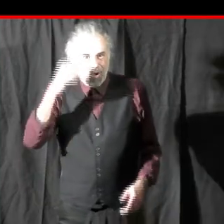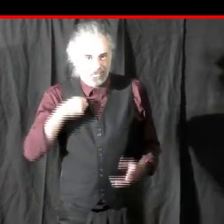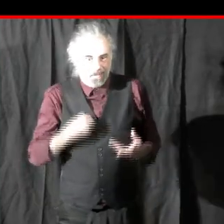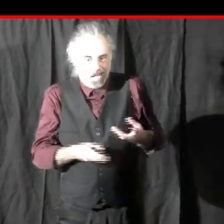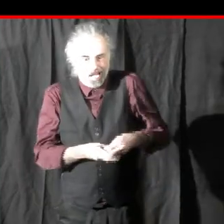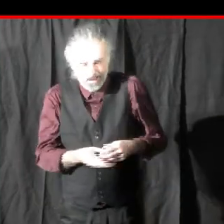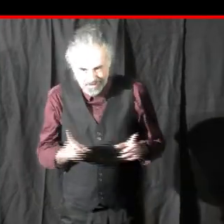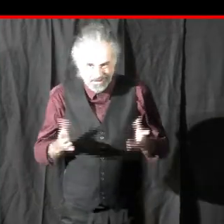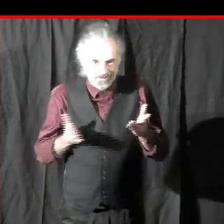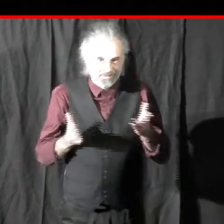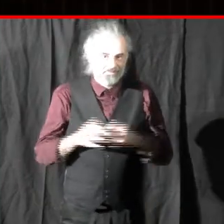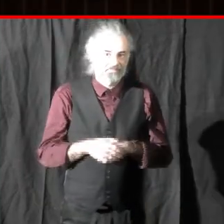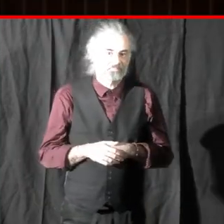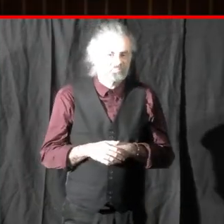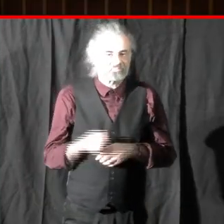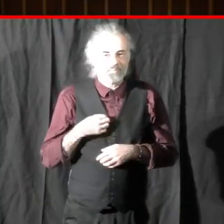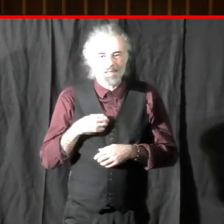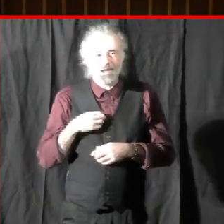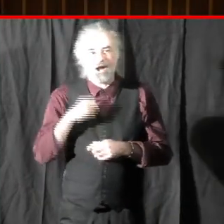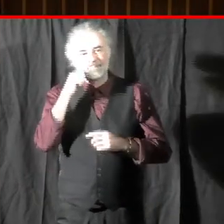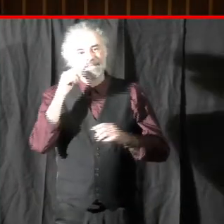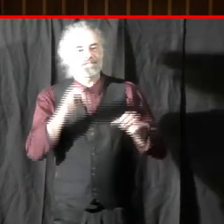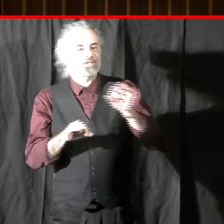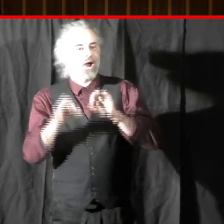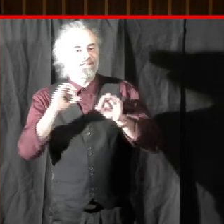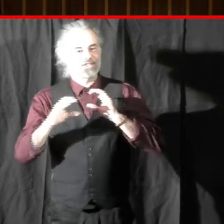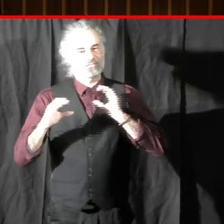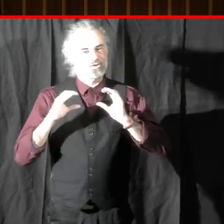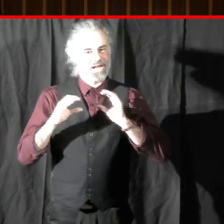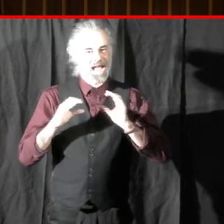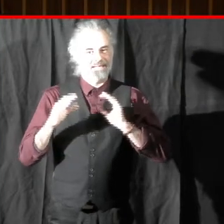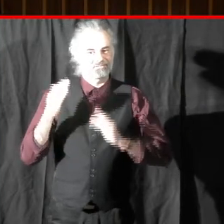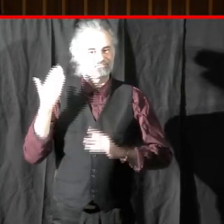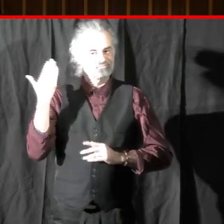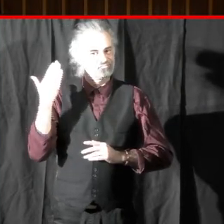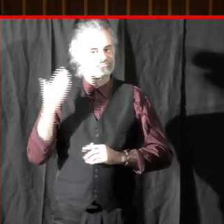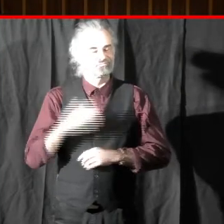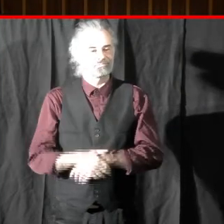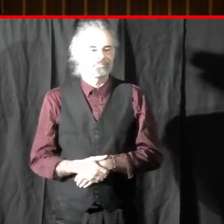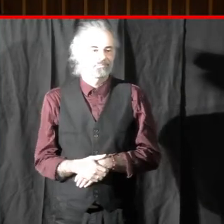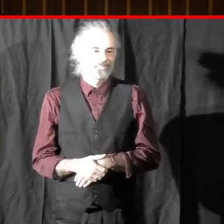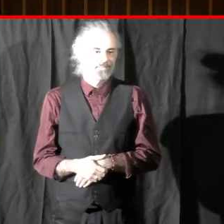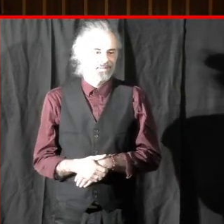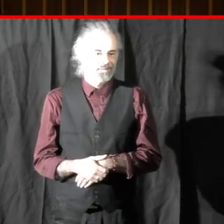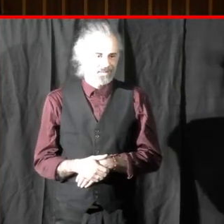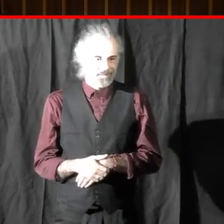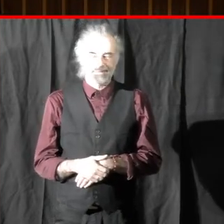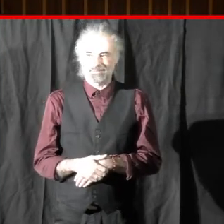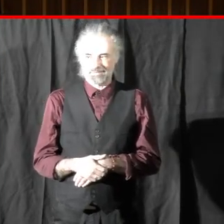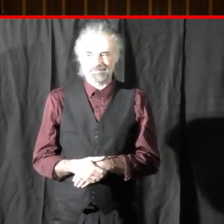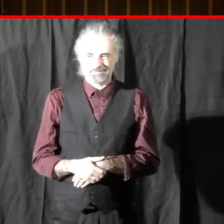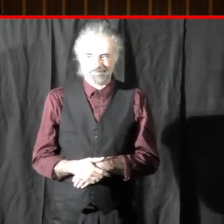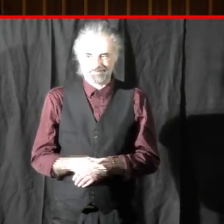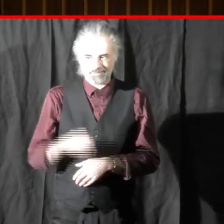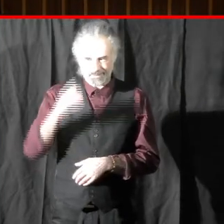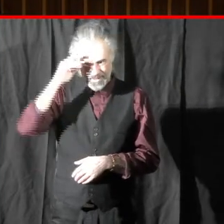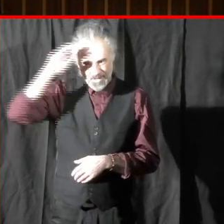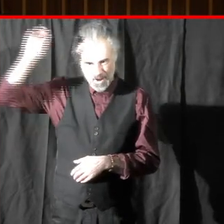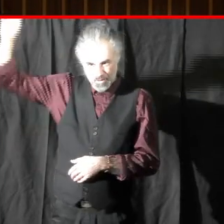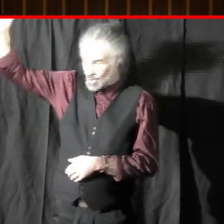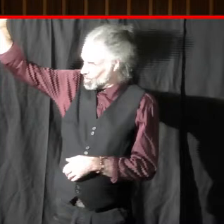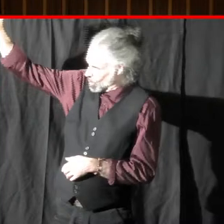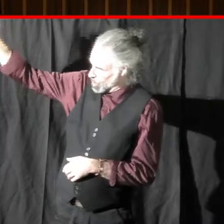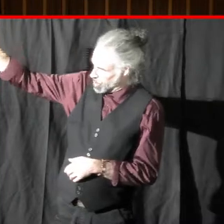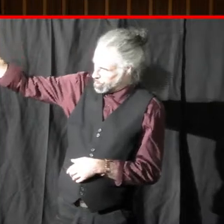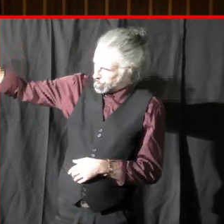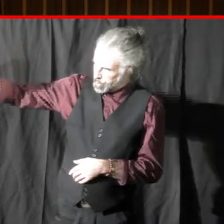The science communicator. You're going to play the science communicator. Great. So our minds are just going to zip you from there down to the chair, and